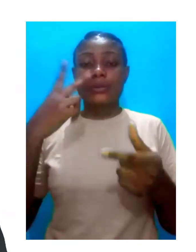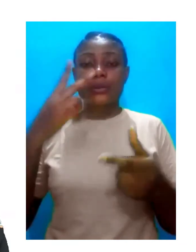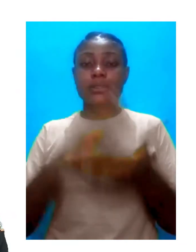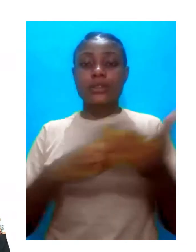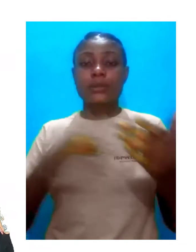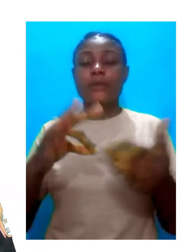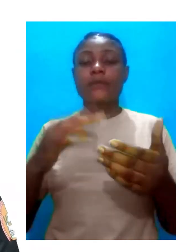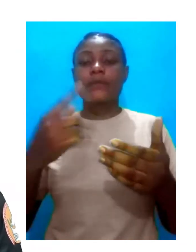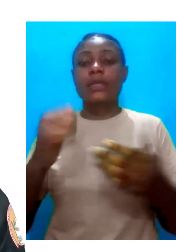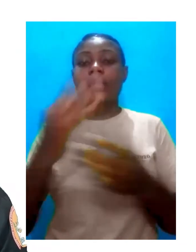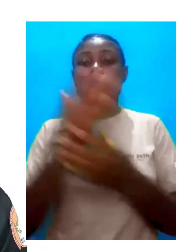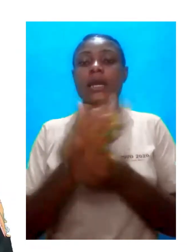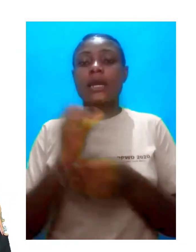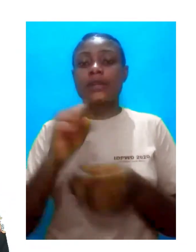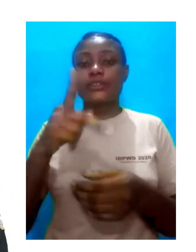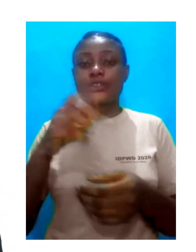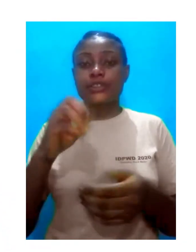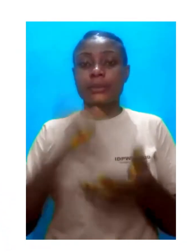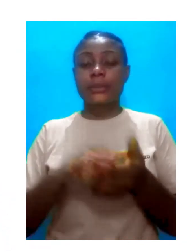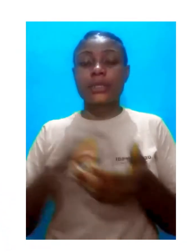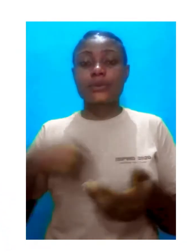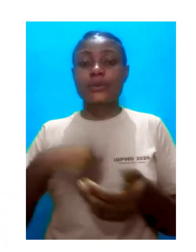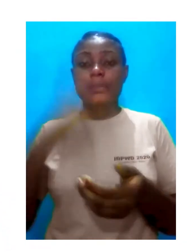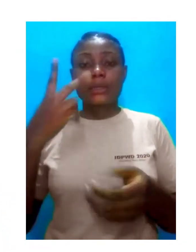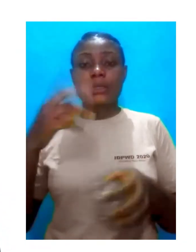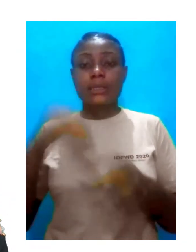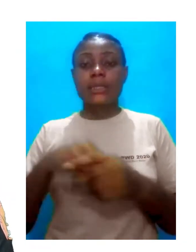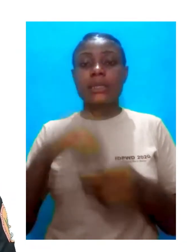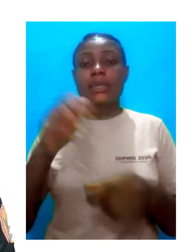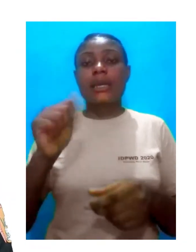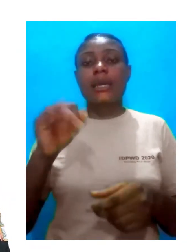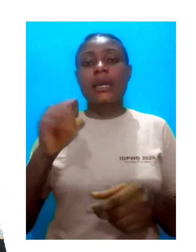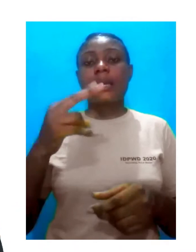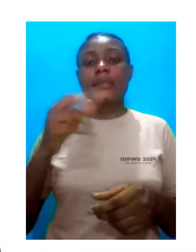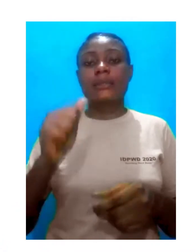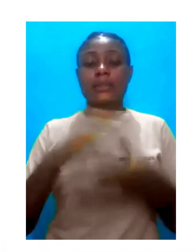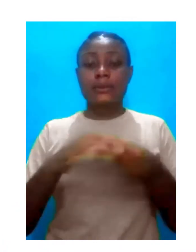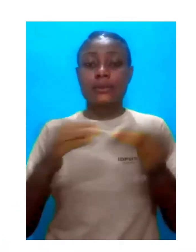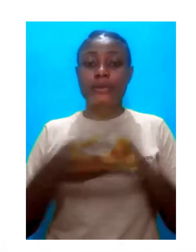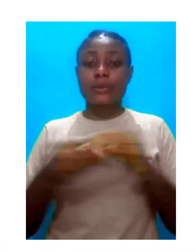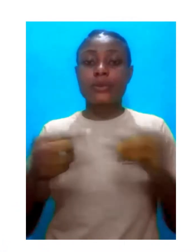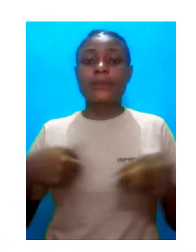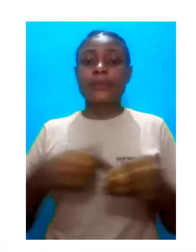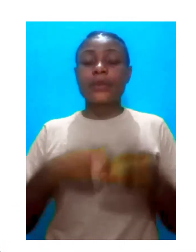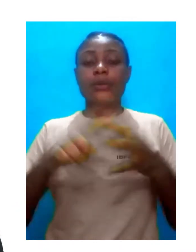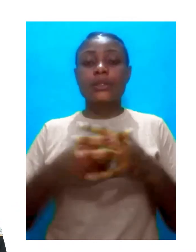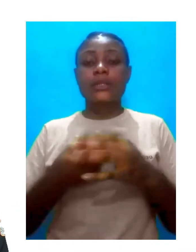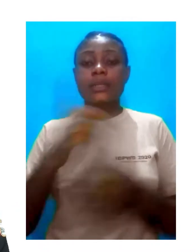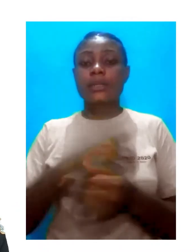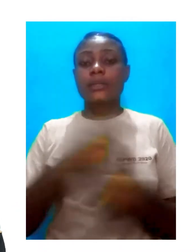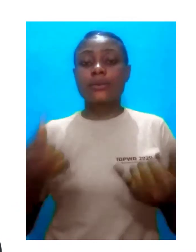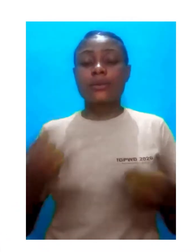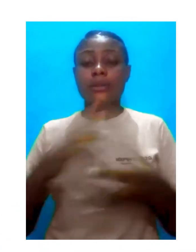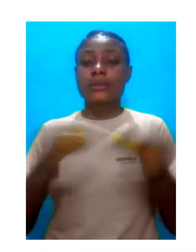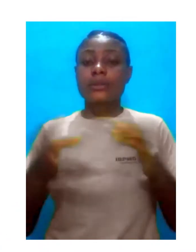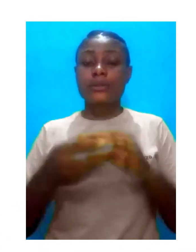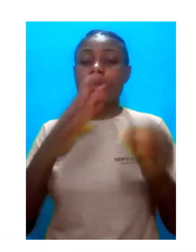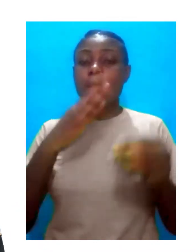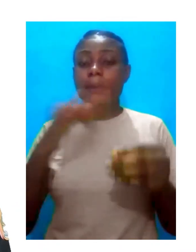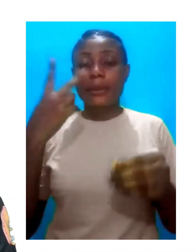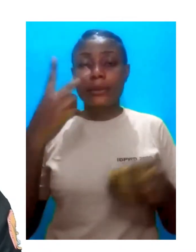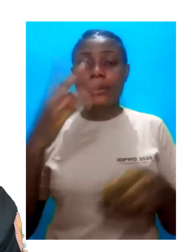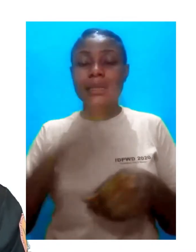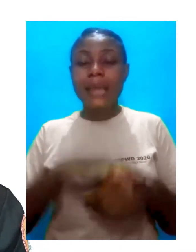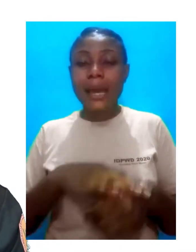Let us go back to see some of the major handshakes that we saw in Aisha's story today. And we started